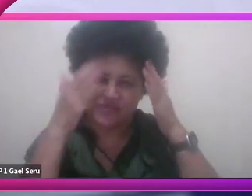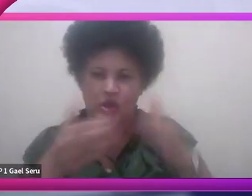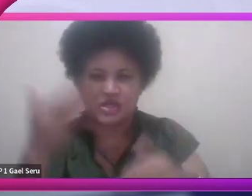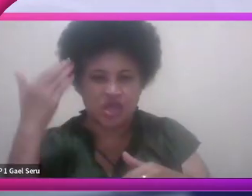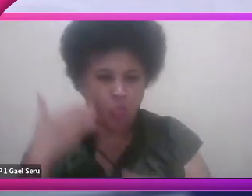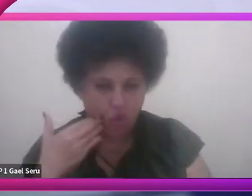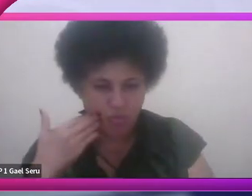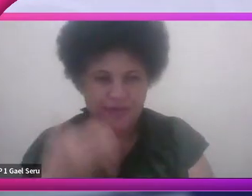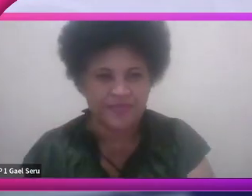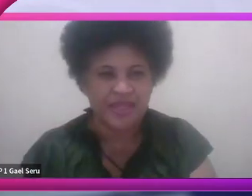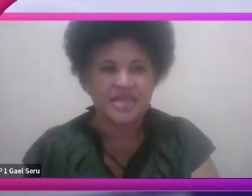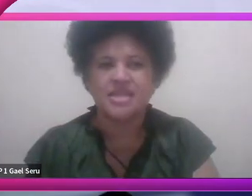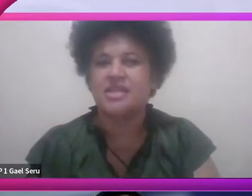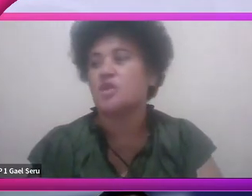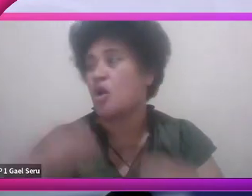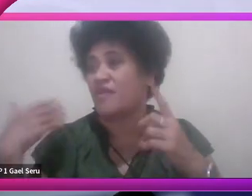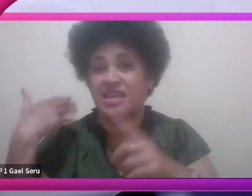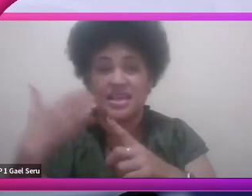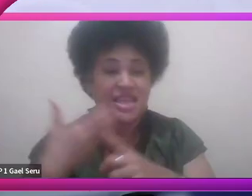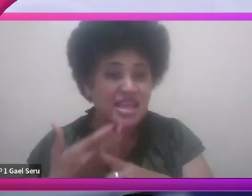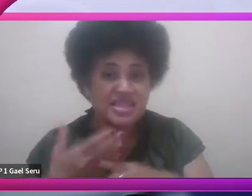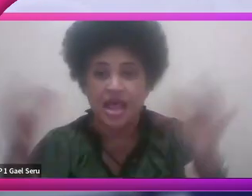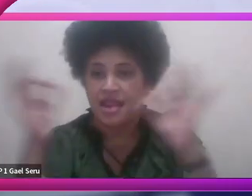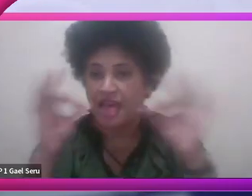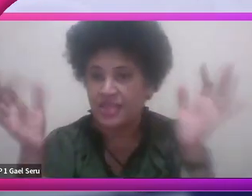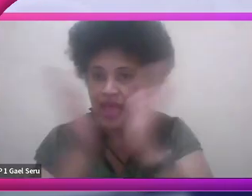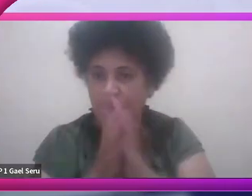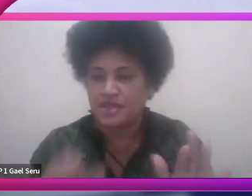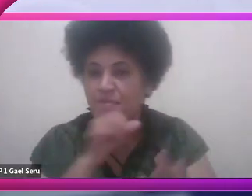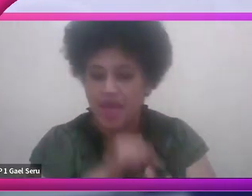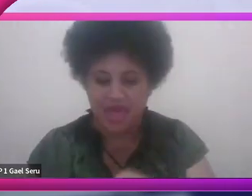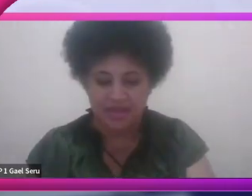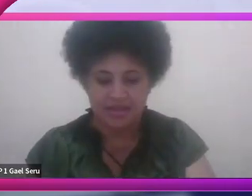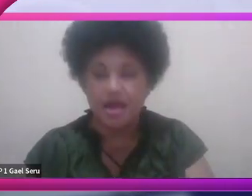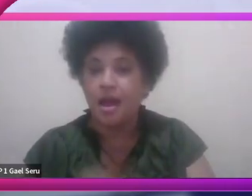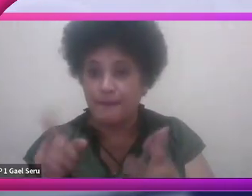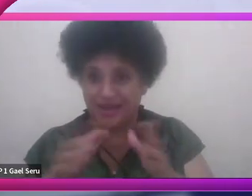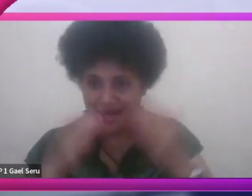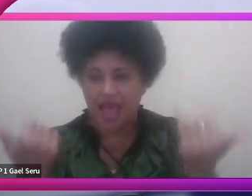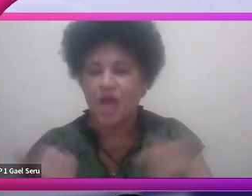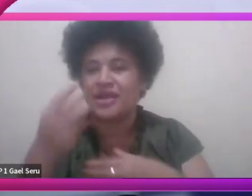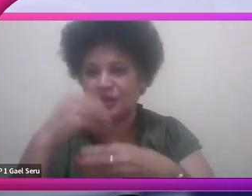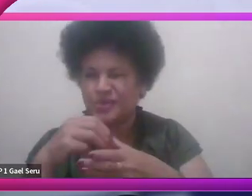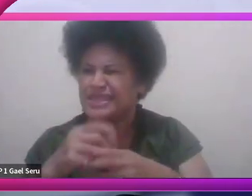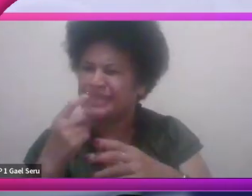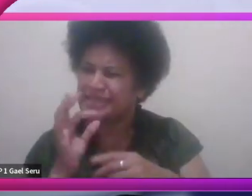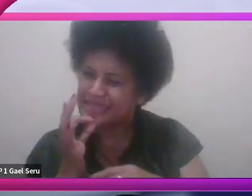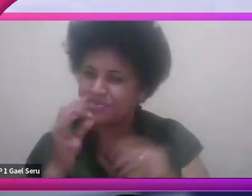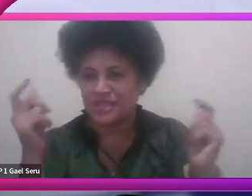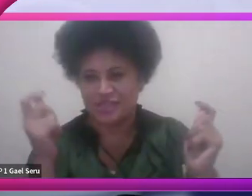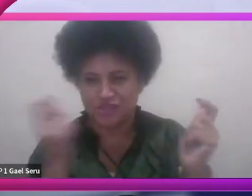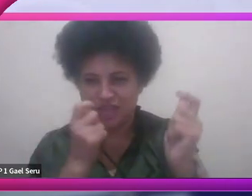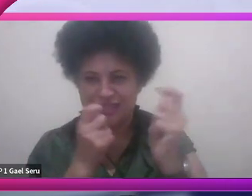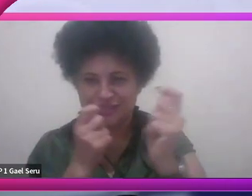been changed over the year. In the past, there's no men at all. Now there are some men in there. Yeah. So it's a little bit changing. Thank